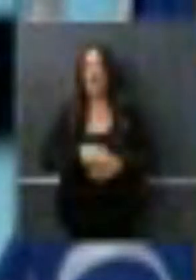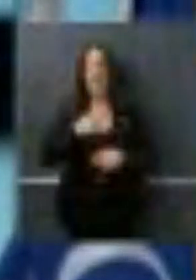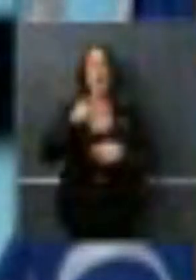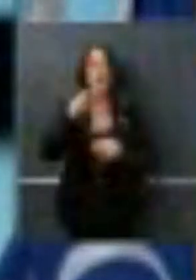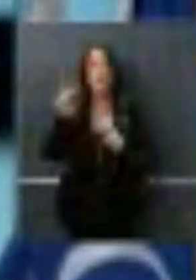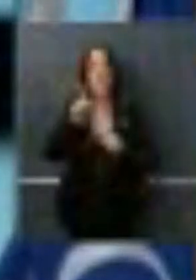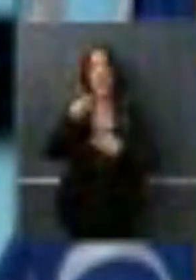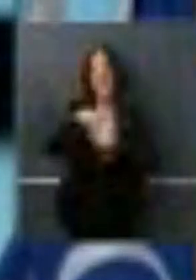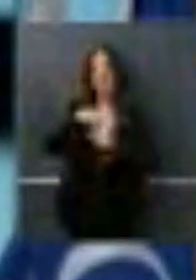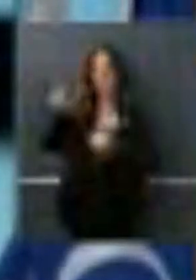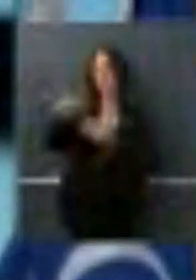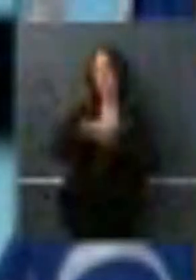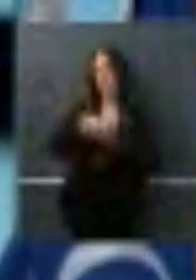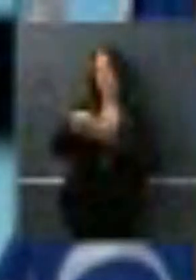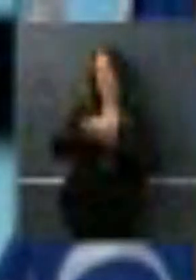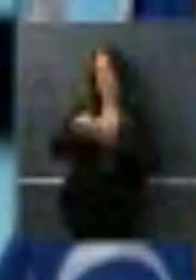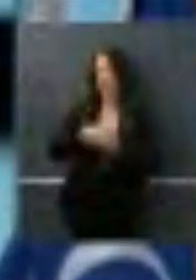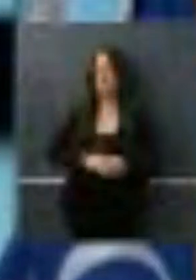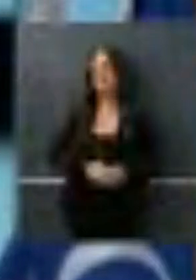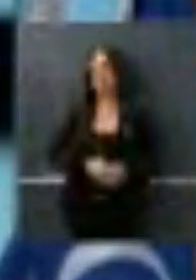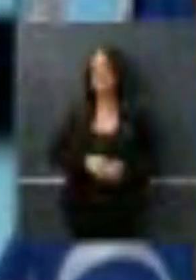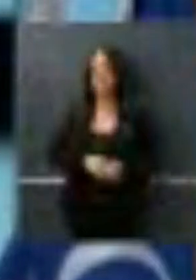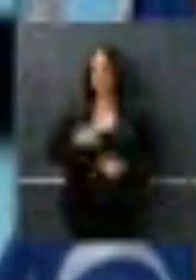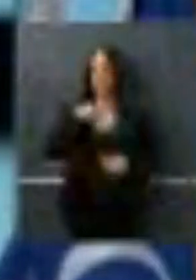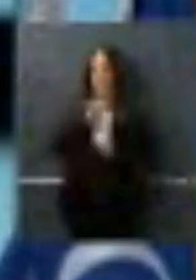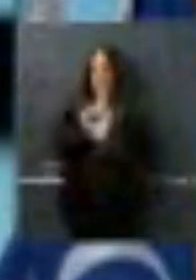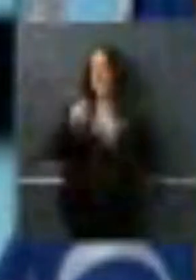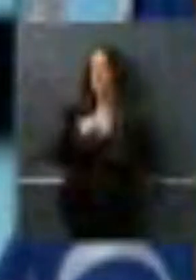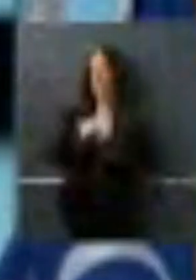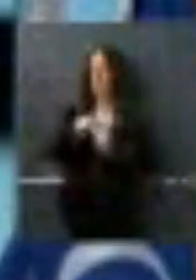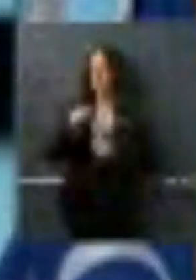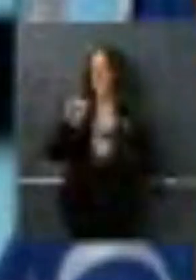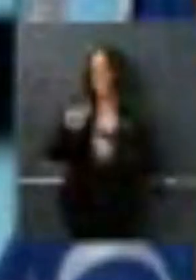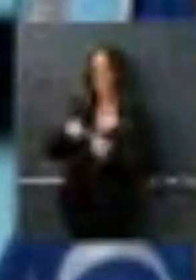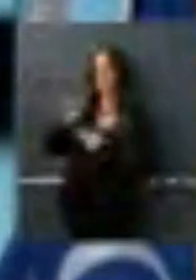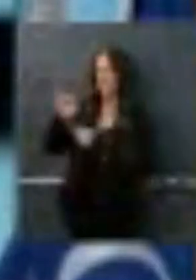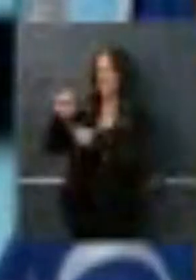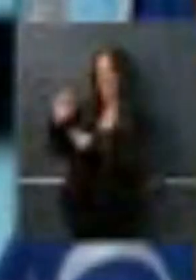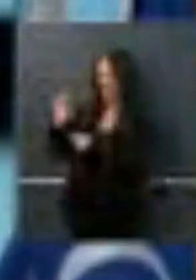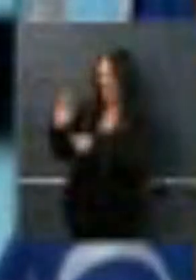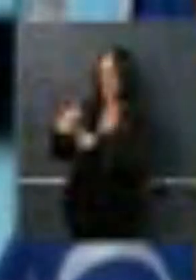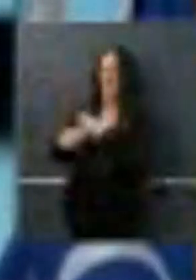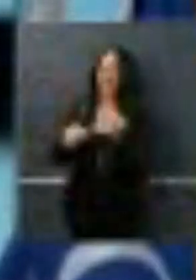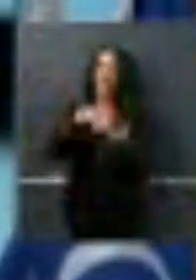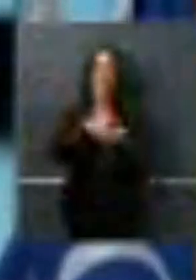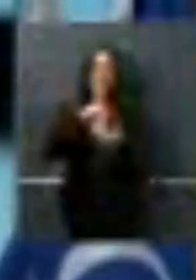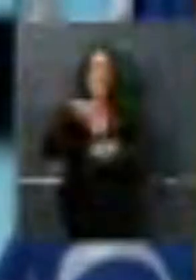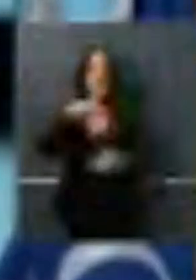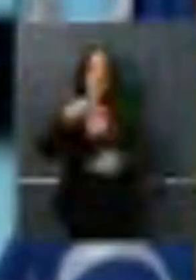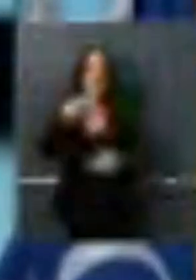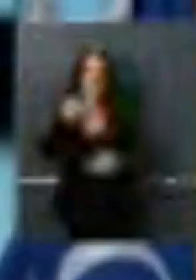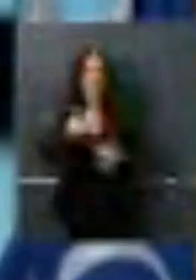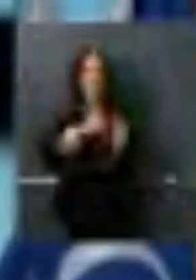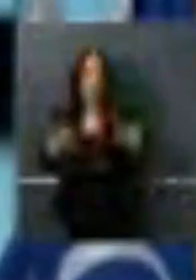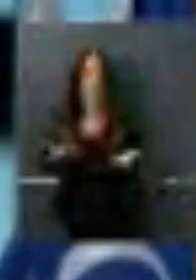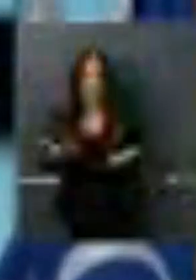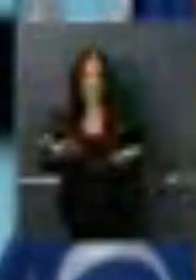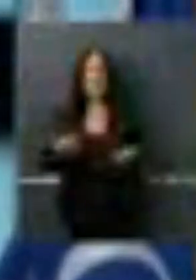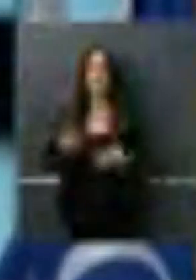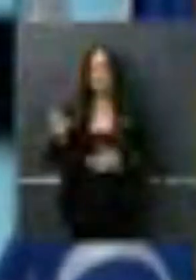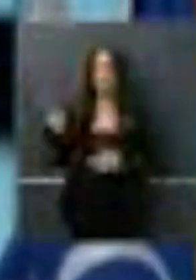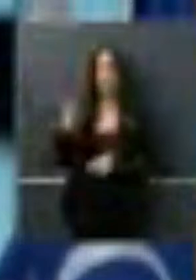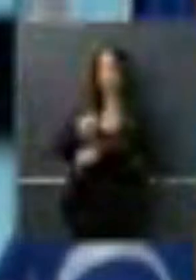Mark Galley, who knows Mitch very well, helped organize this partnership and this collaboration. So